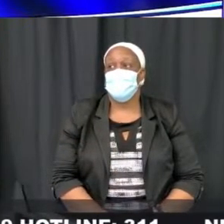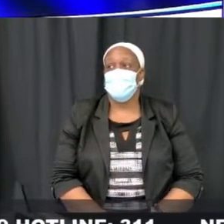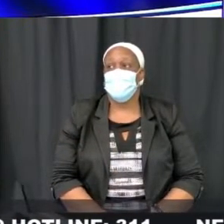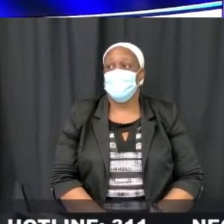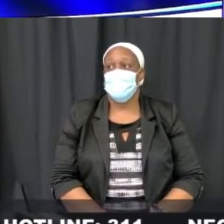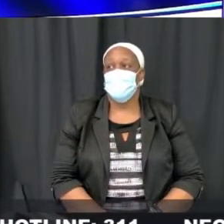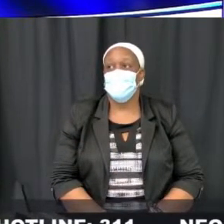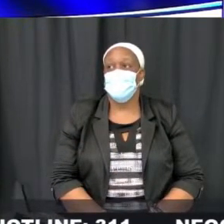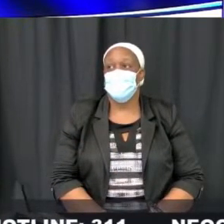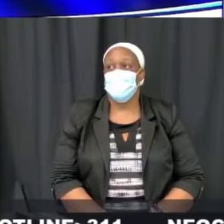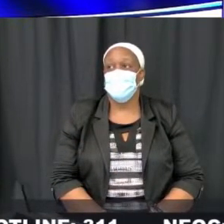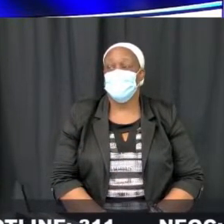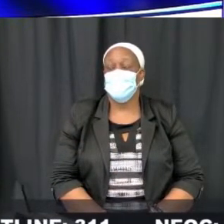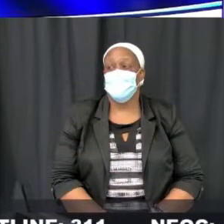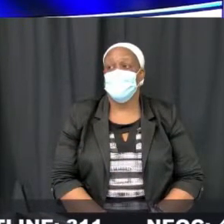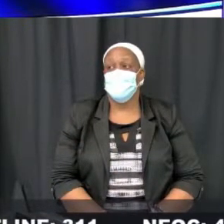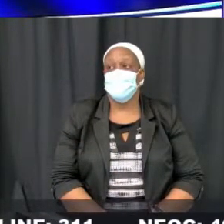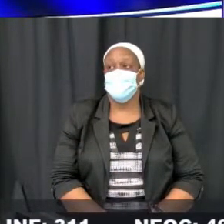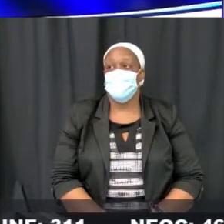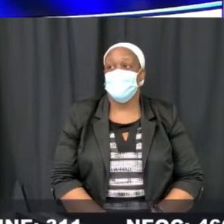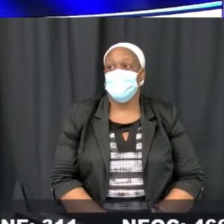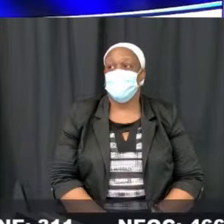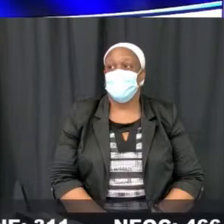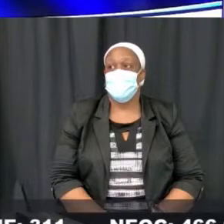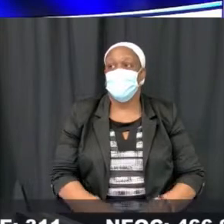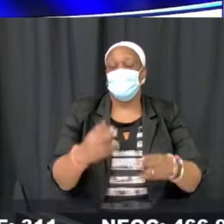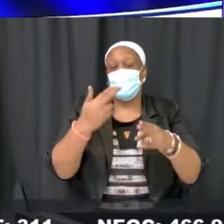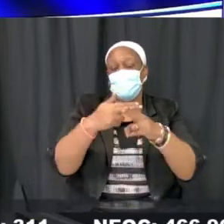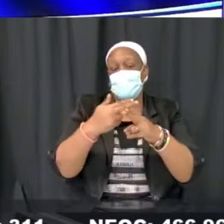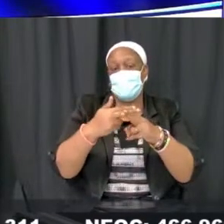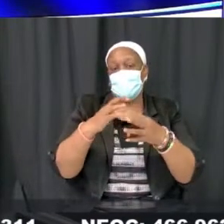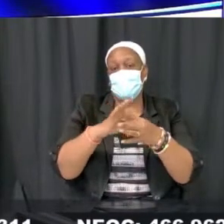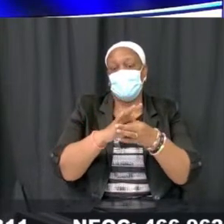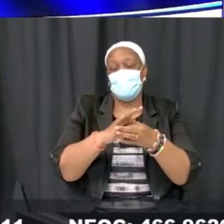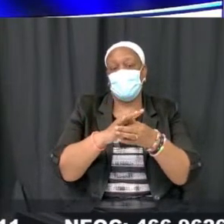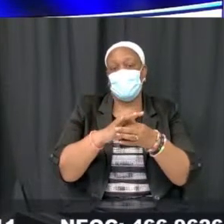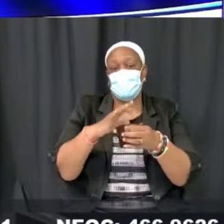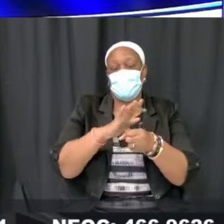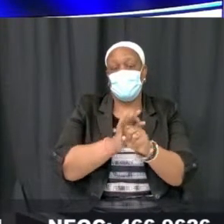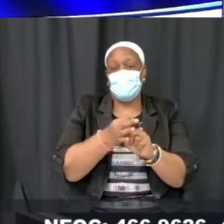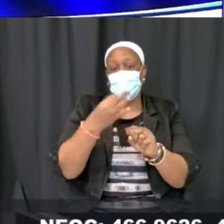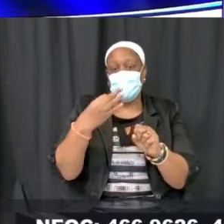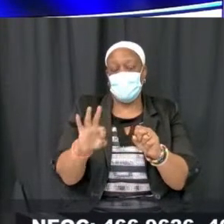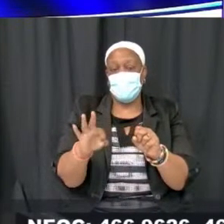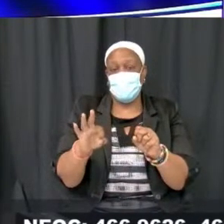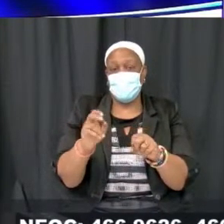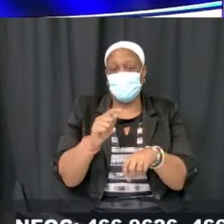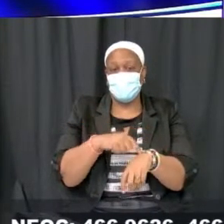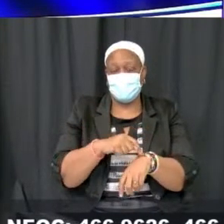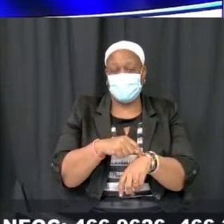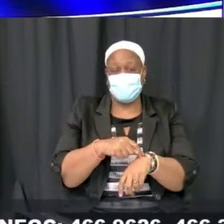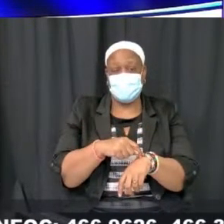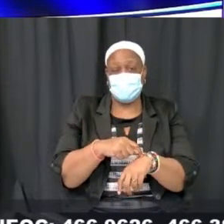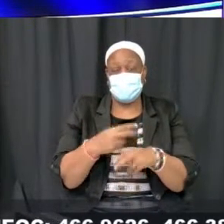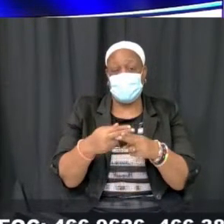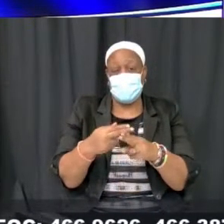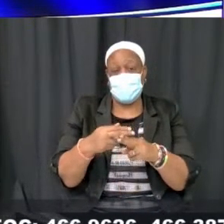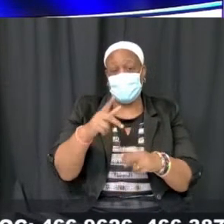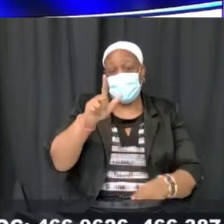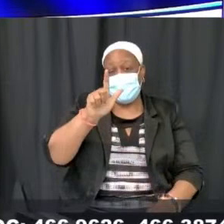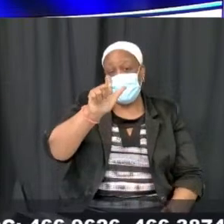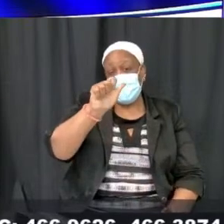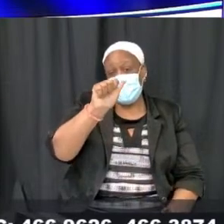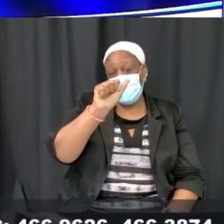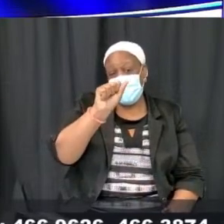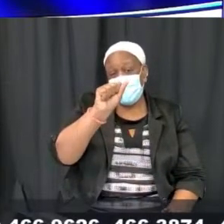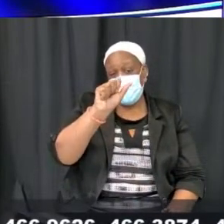the Lambda variant. It has been reported that the Lambda variant, which we